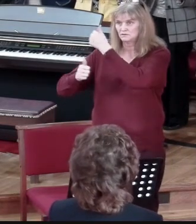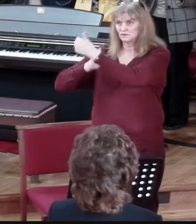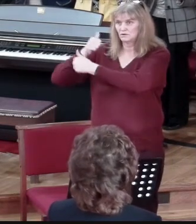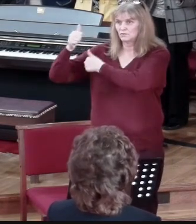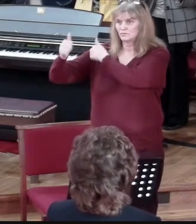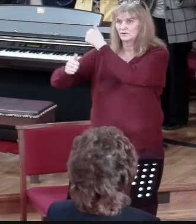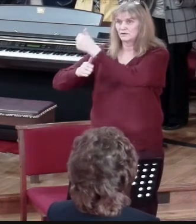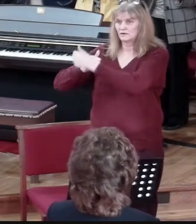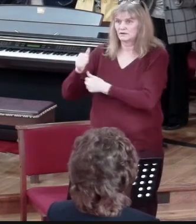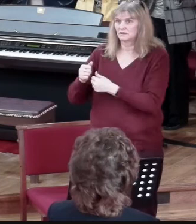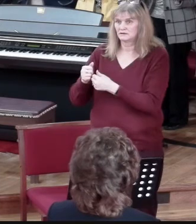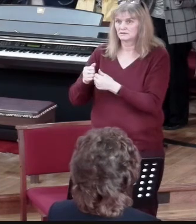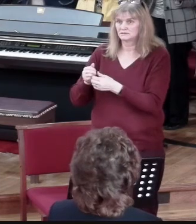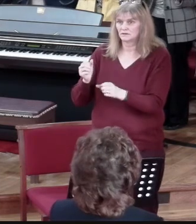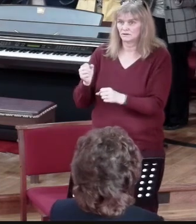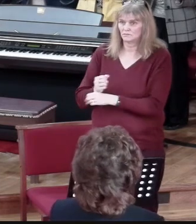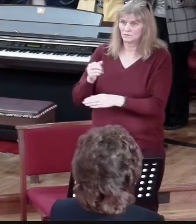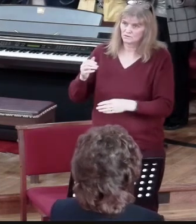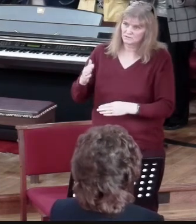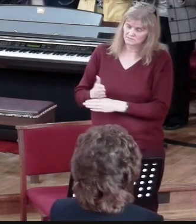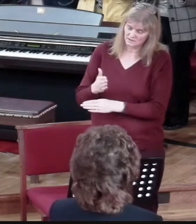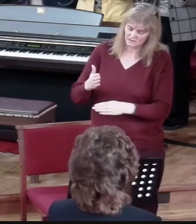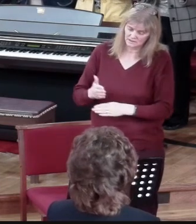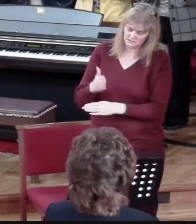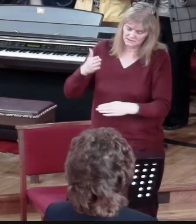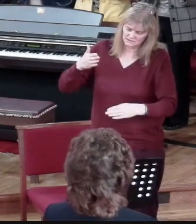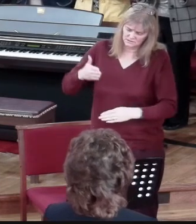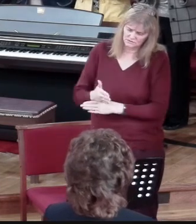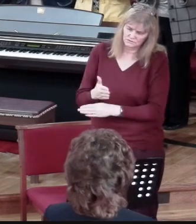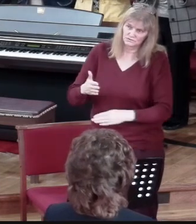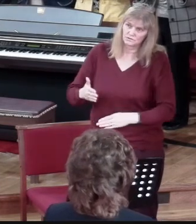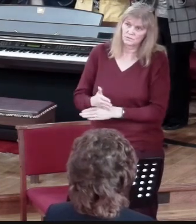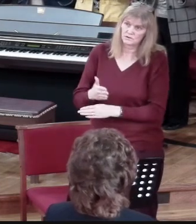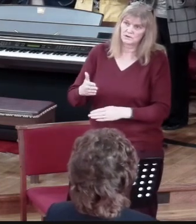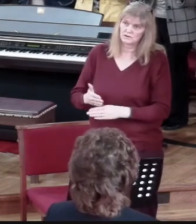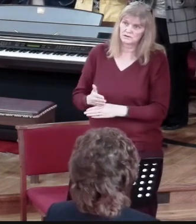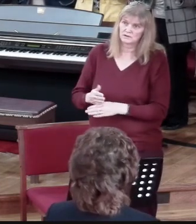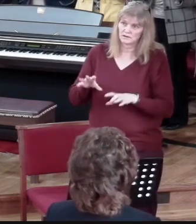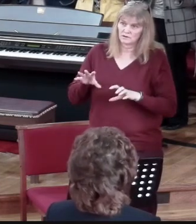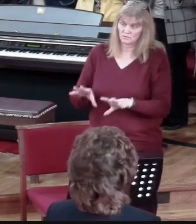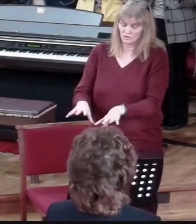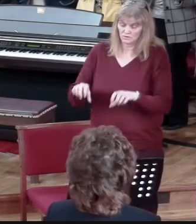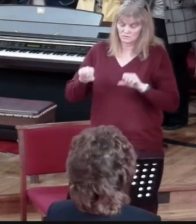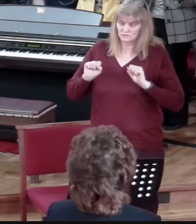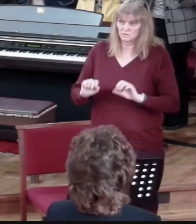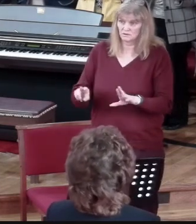Thank you.